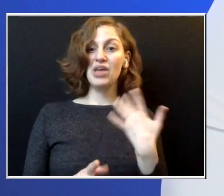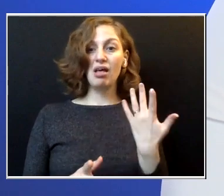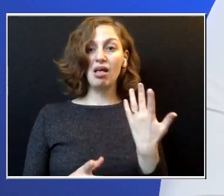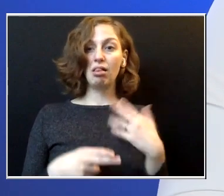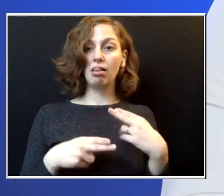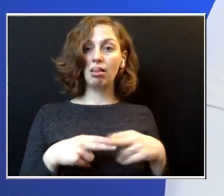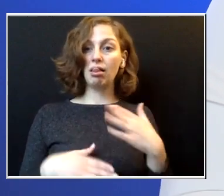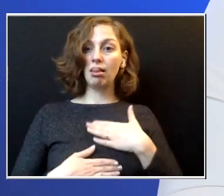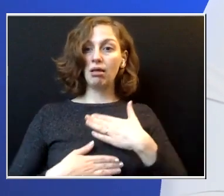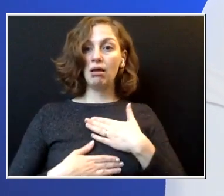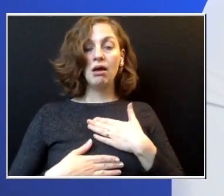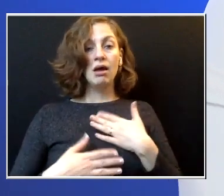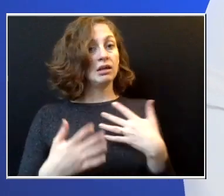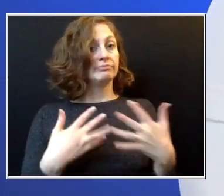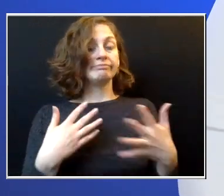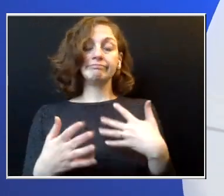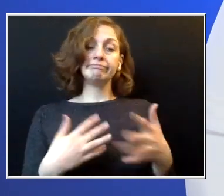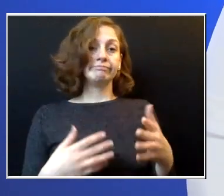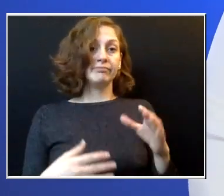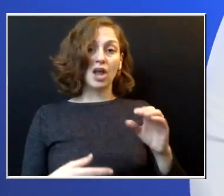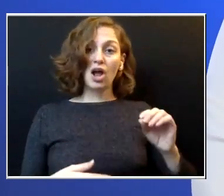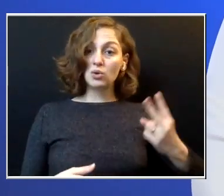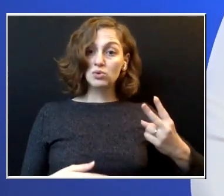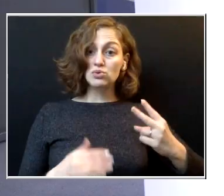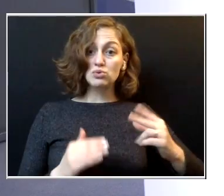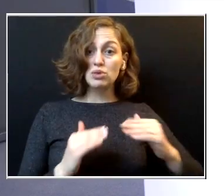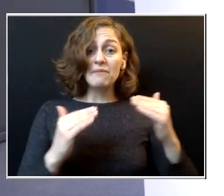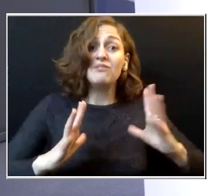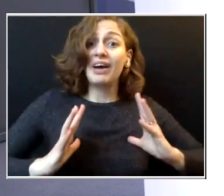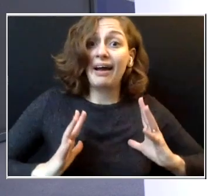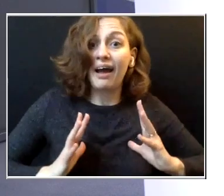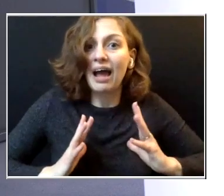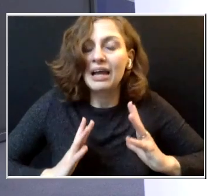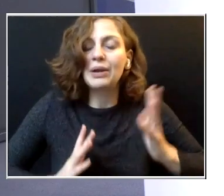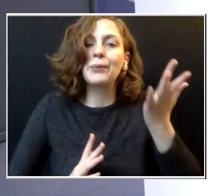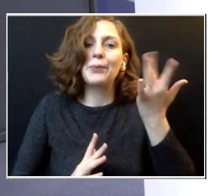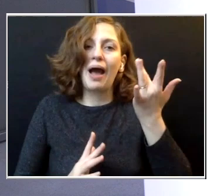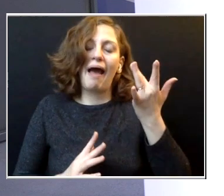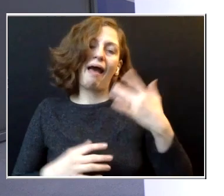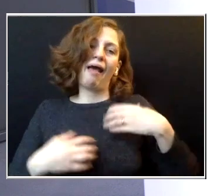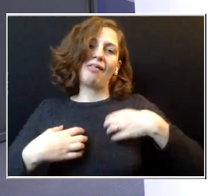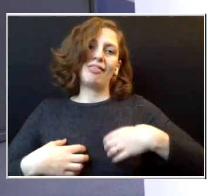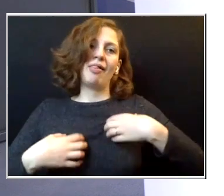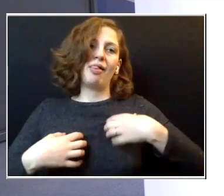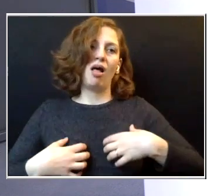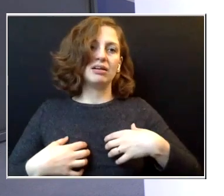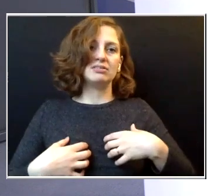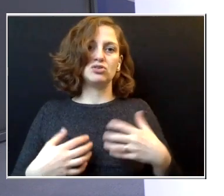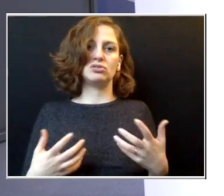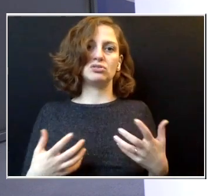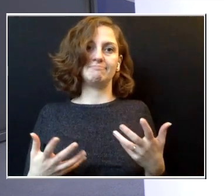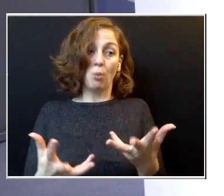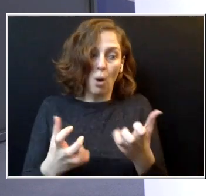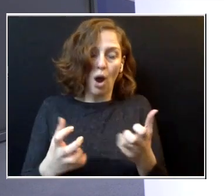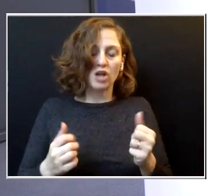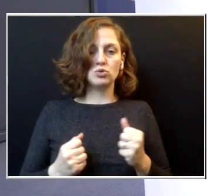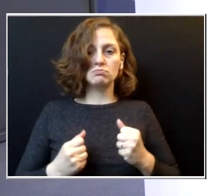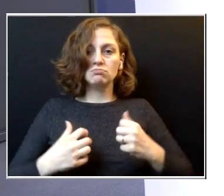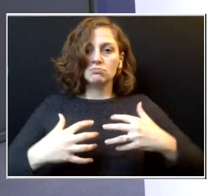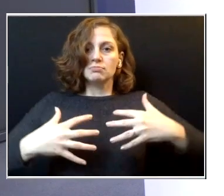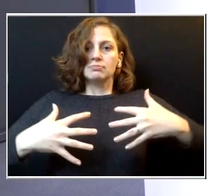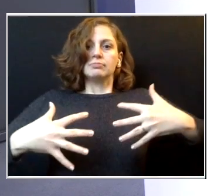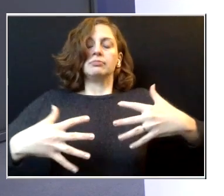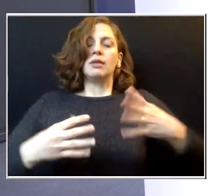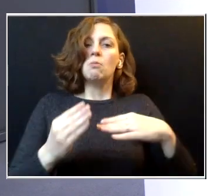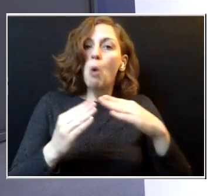fine, just because the lungs won't expand like they want to. And you can be short of breath even at rest. Yes. And that's when you know the disease is really severe, and you like